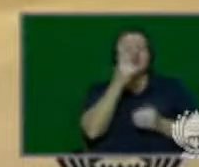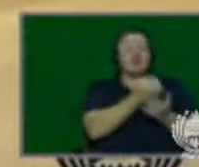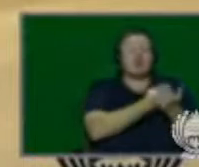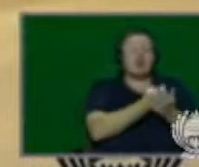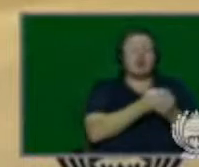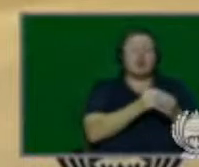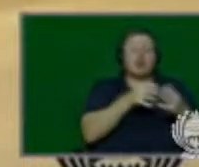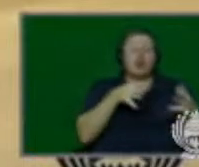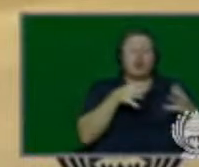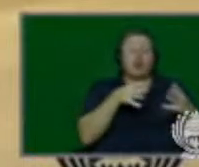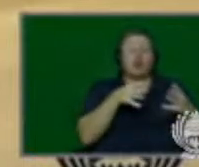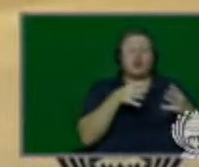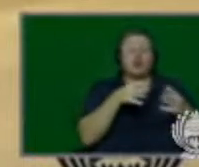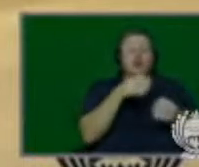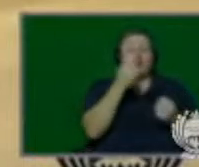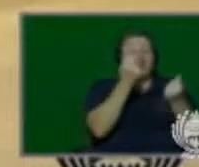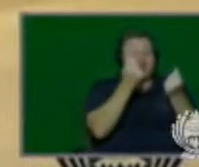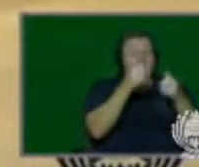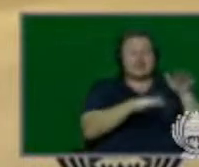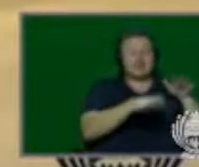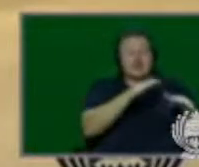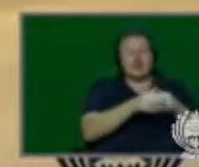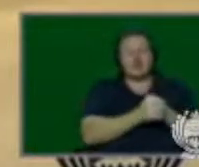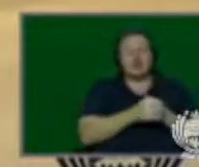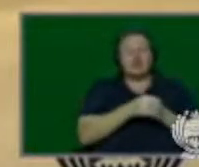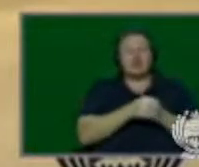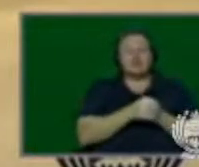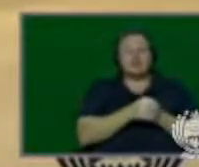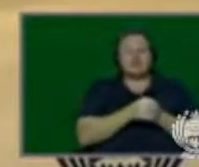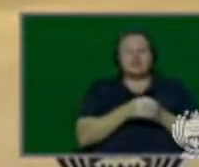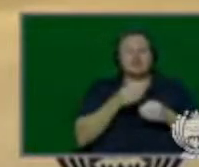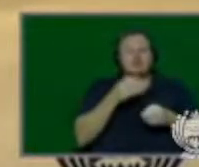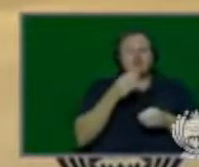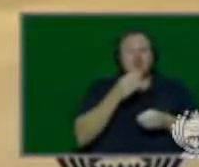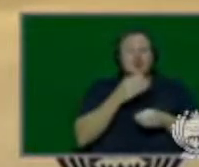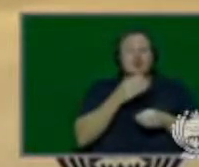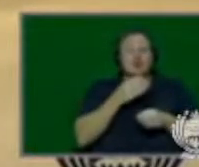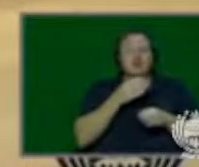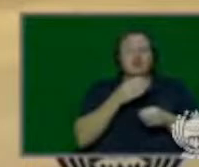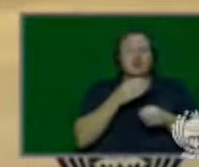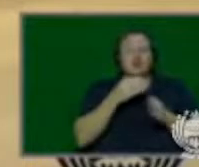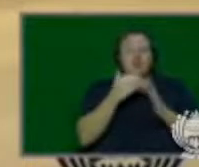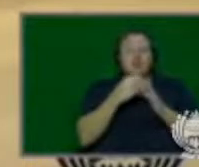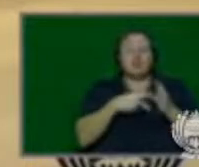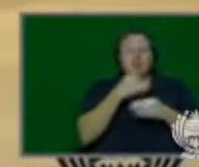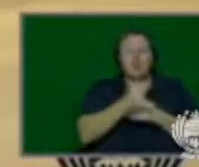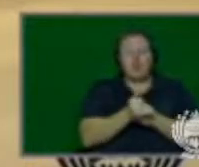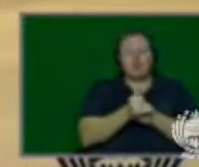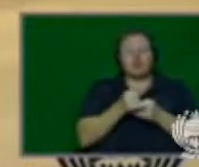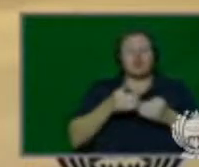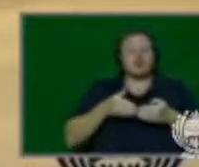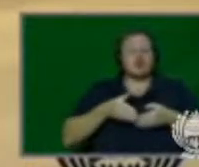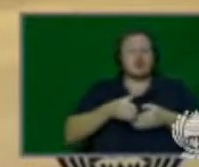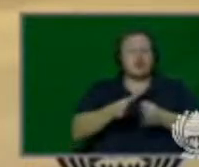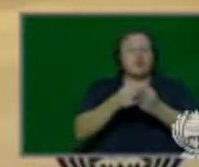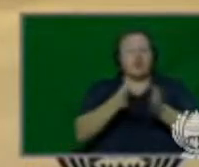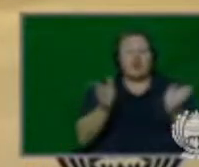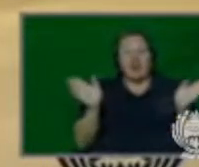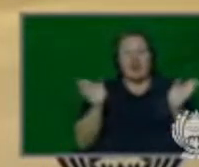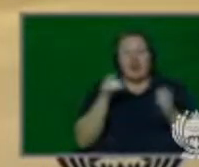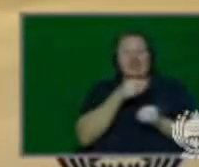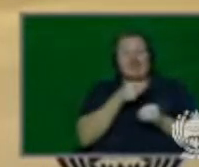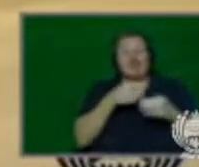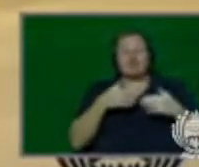mutually reinforcing that Operation Vulindlela was formed as a joint venture between Treasury and the Presidency